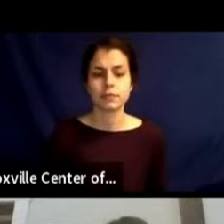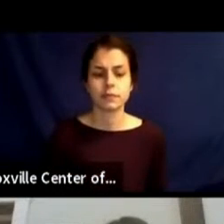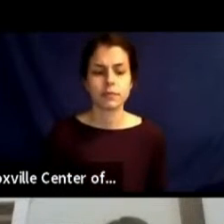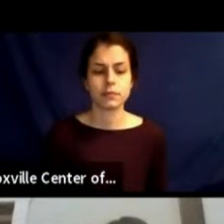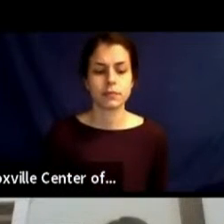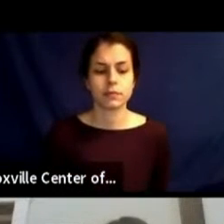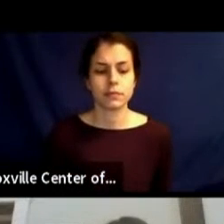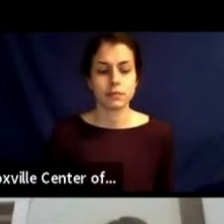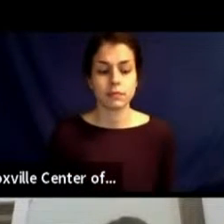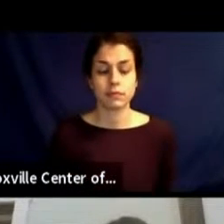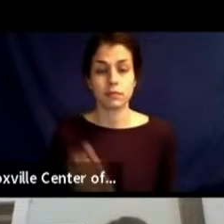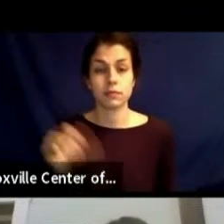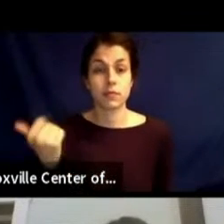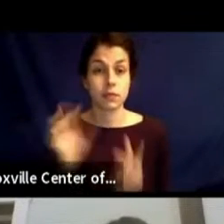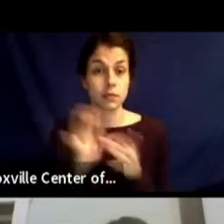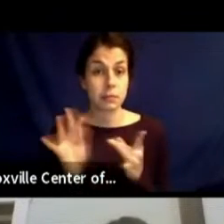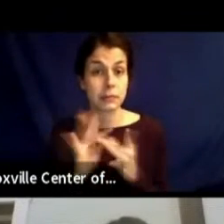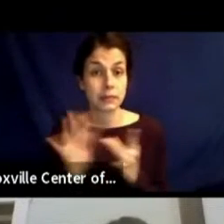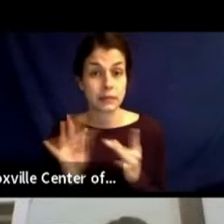Other comments?